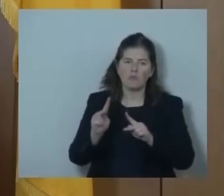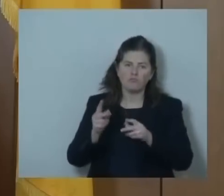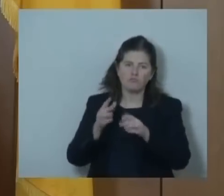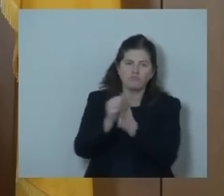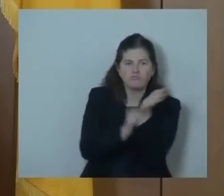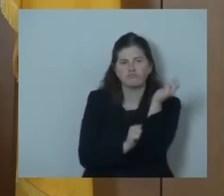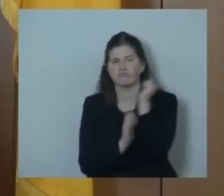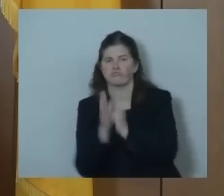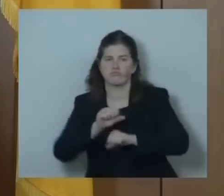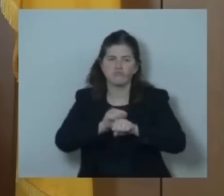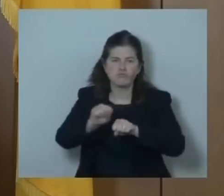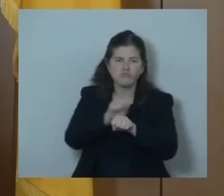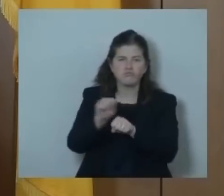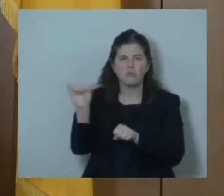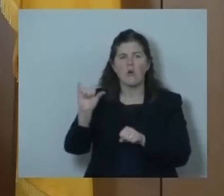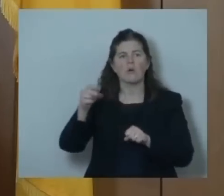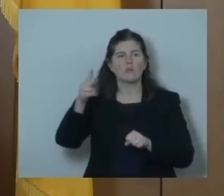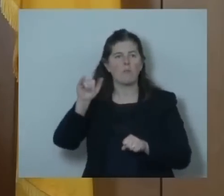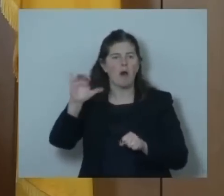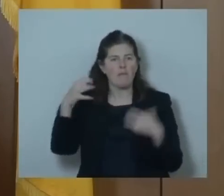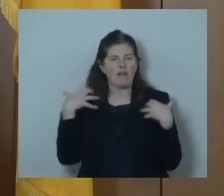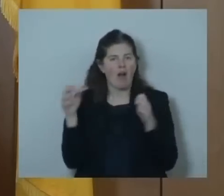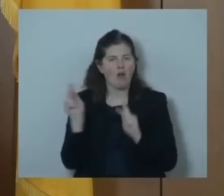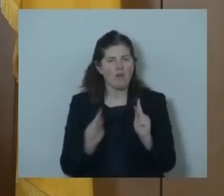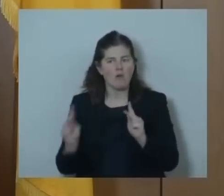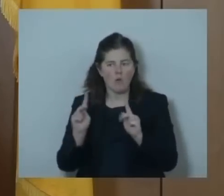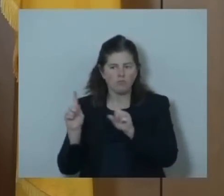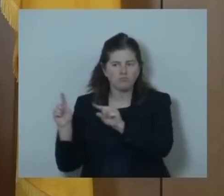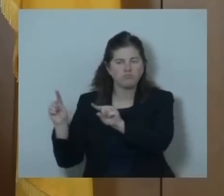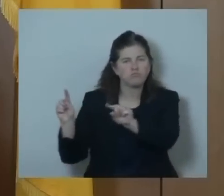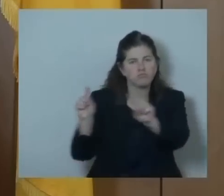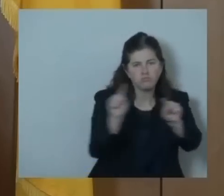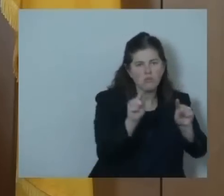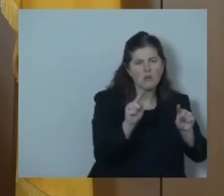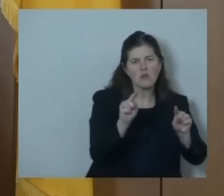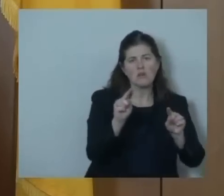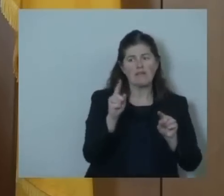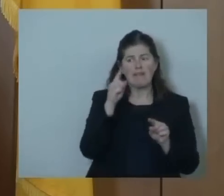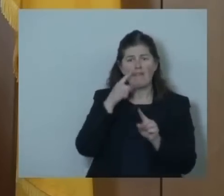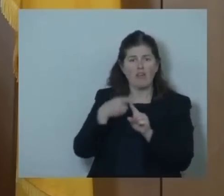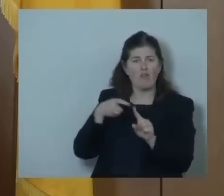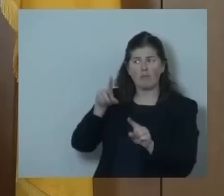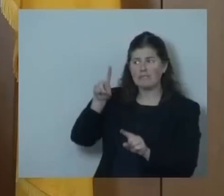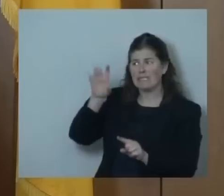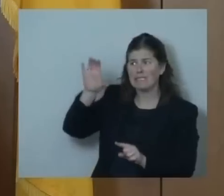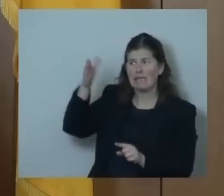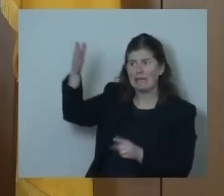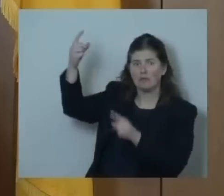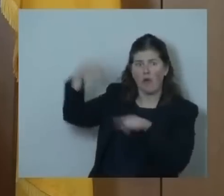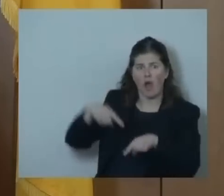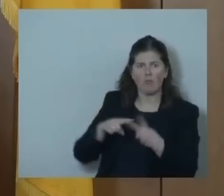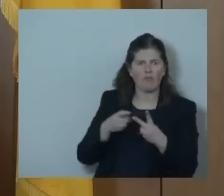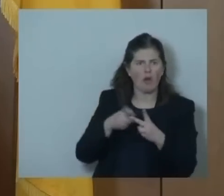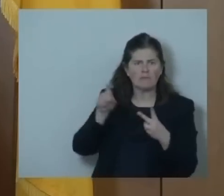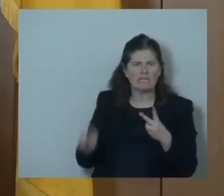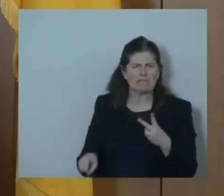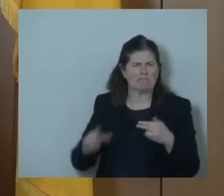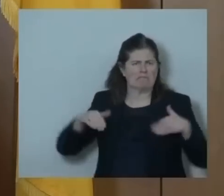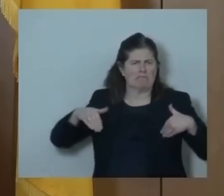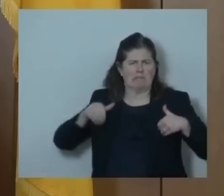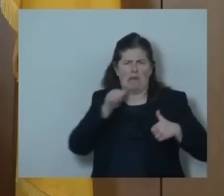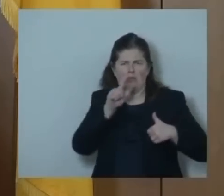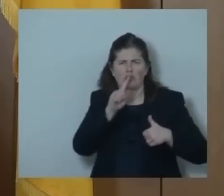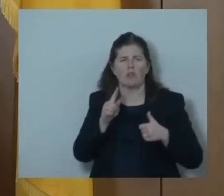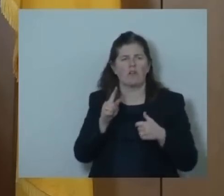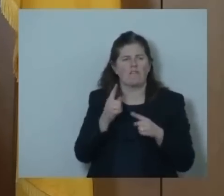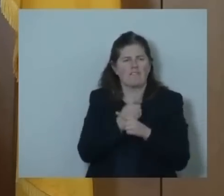get public health personnel. I don't know whether they're from DC or from Texas, and we'll figure out the right